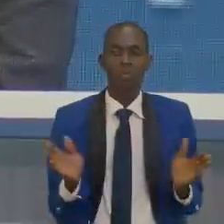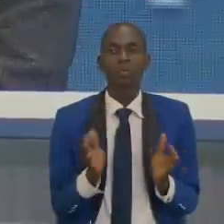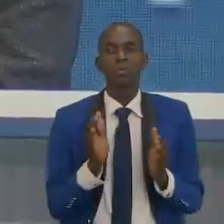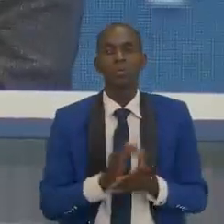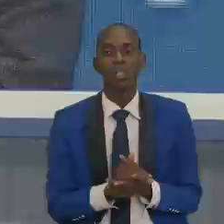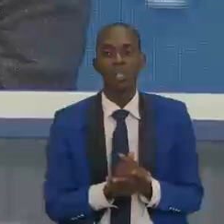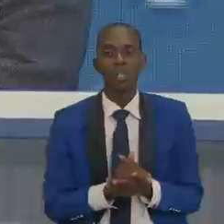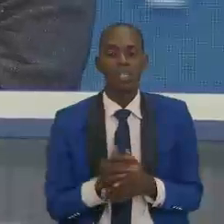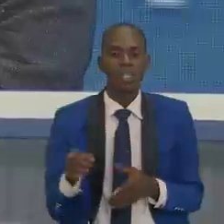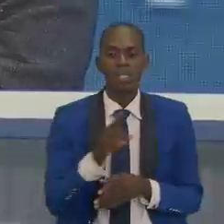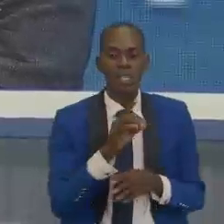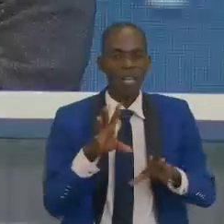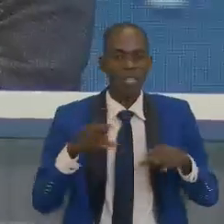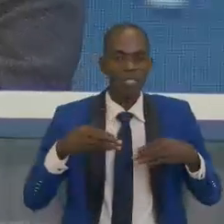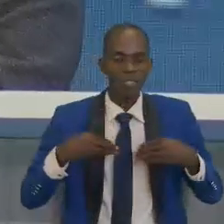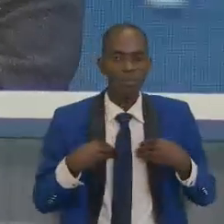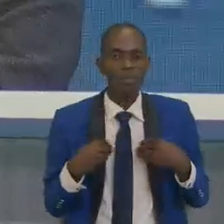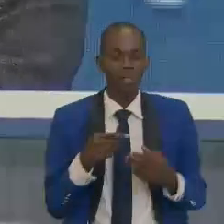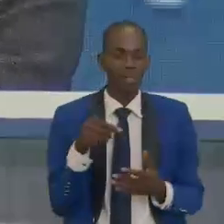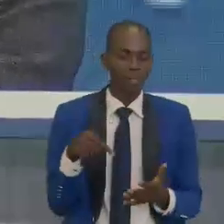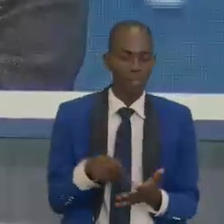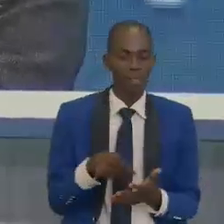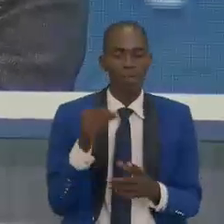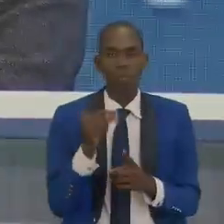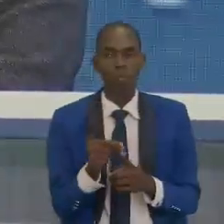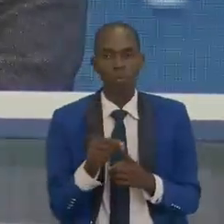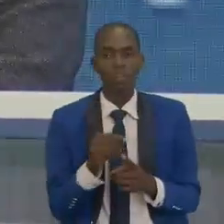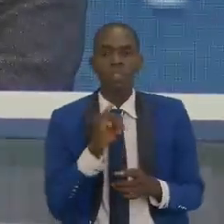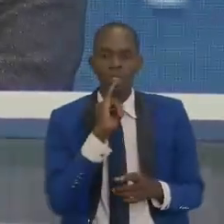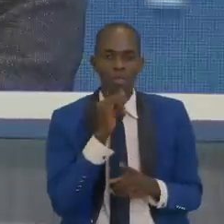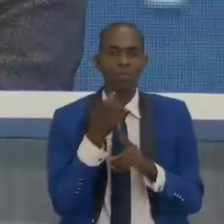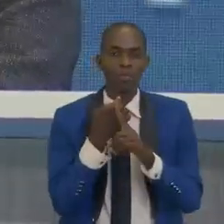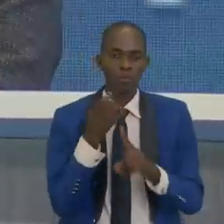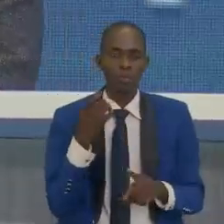They accepted this word is from heaven.